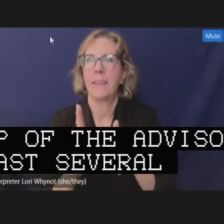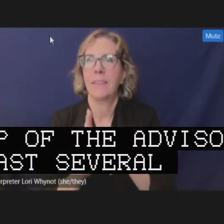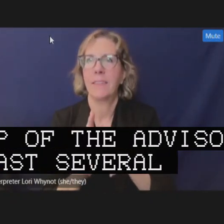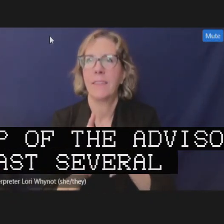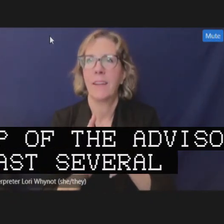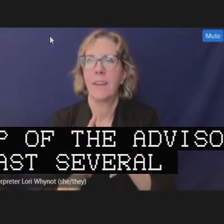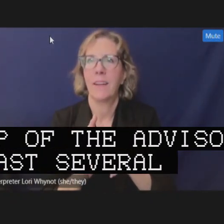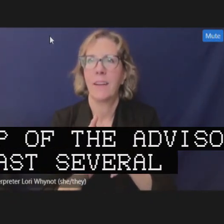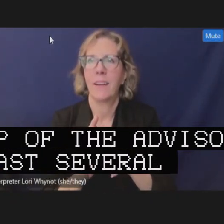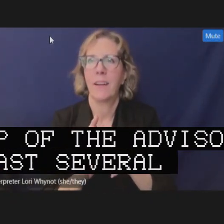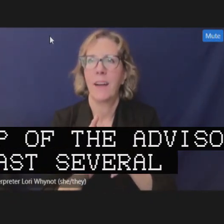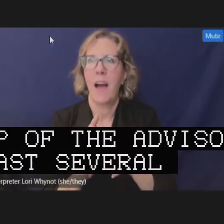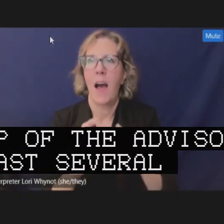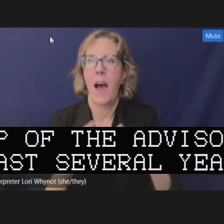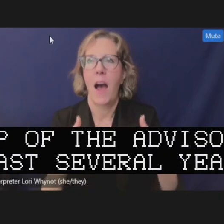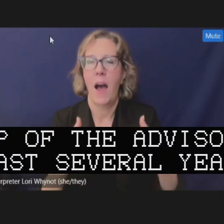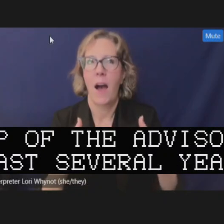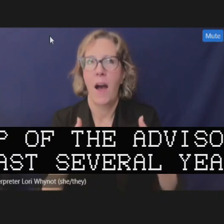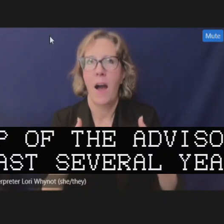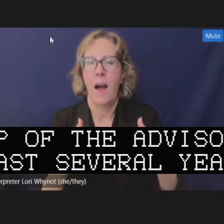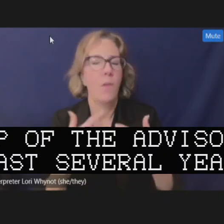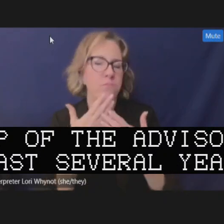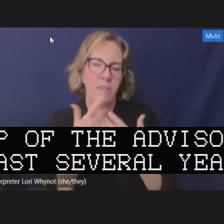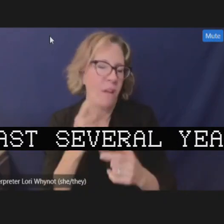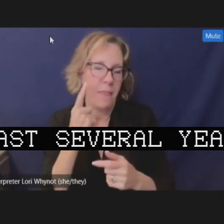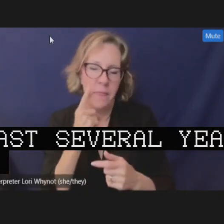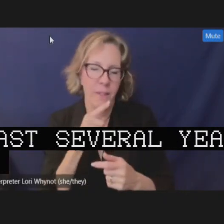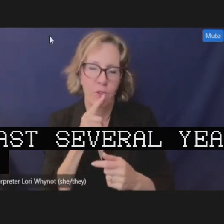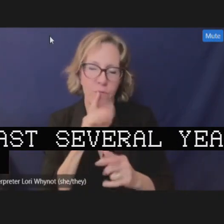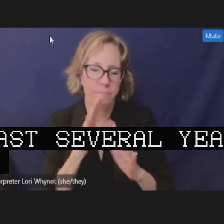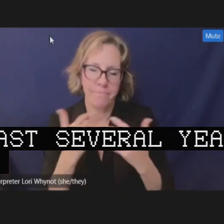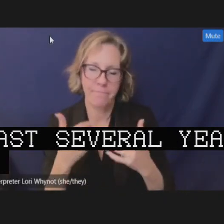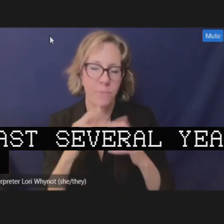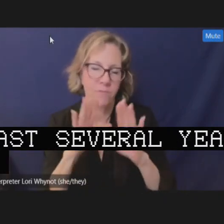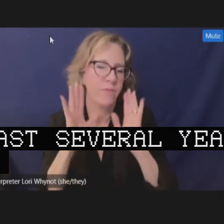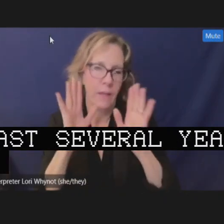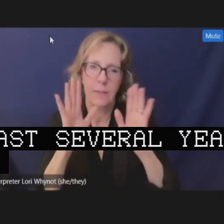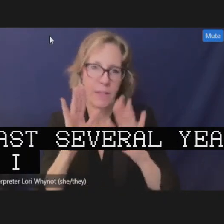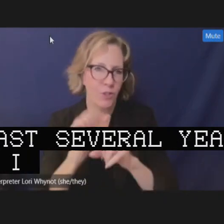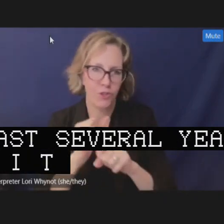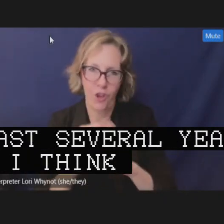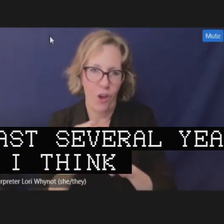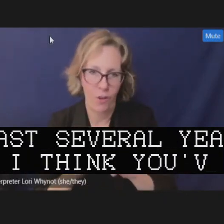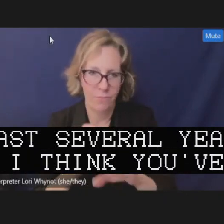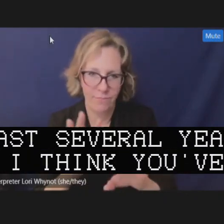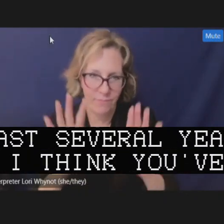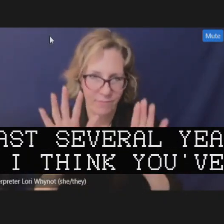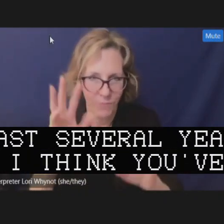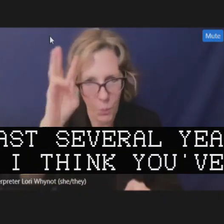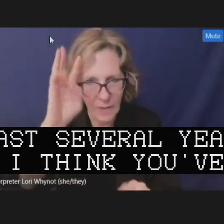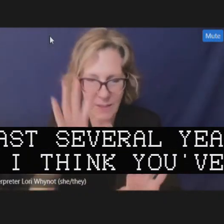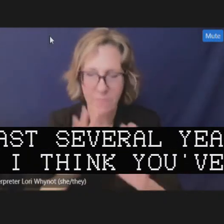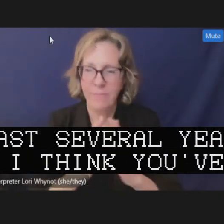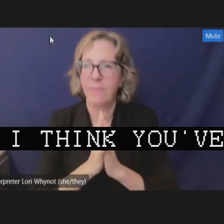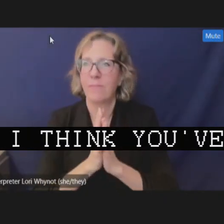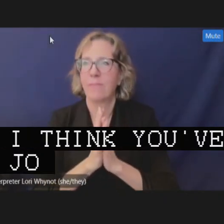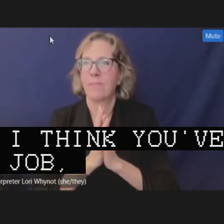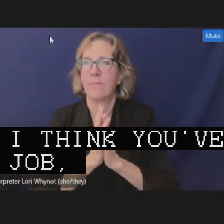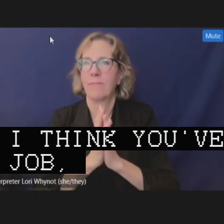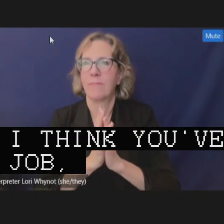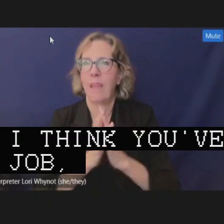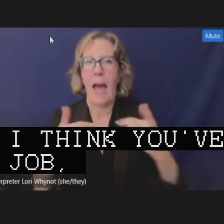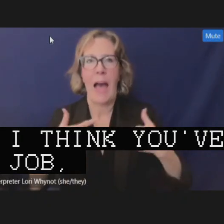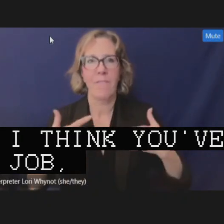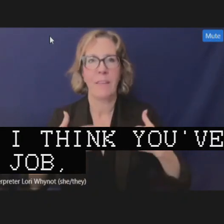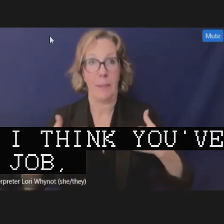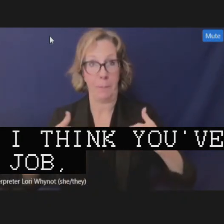just really, I think you've done a fantastic job, Wes, and yeah, I have big shoes to